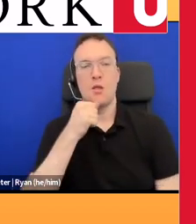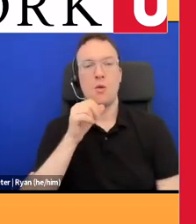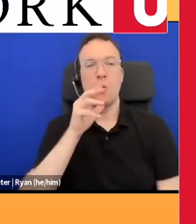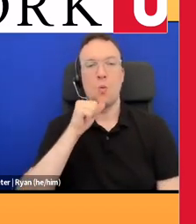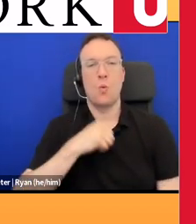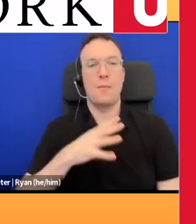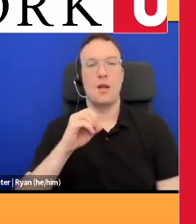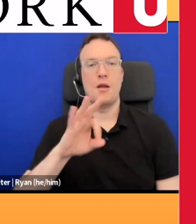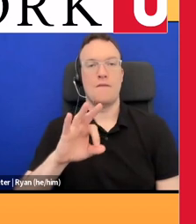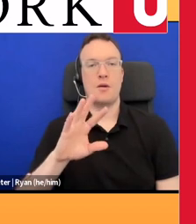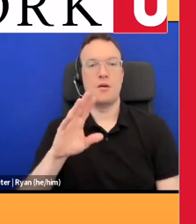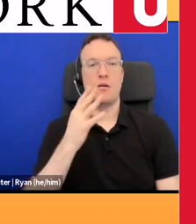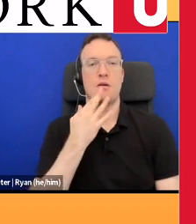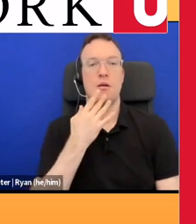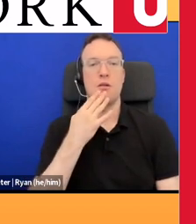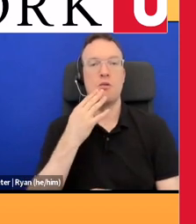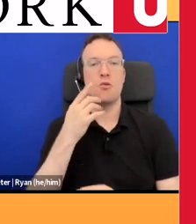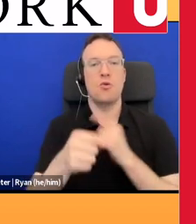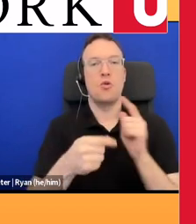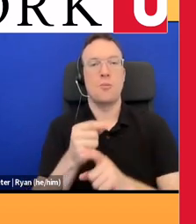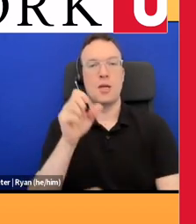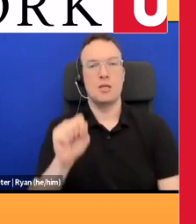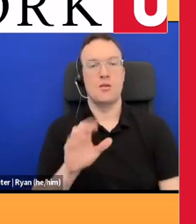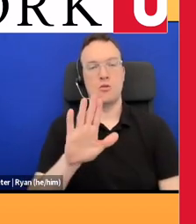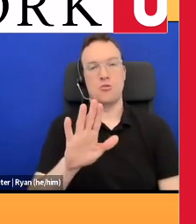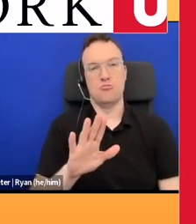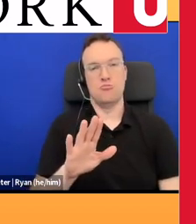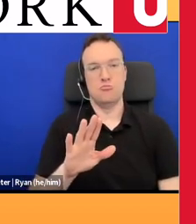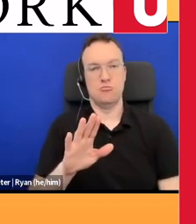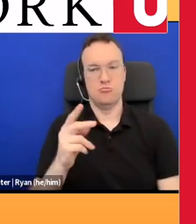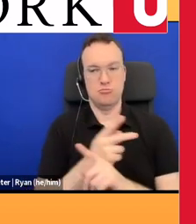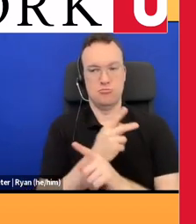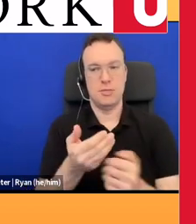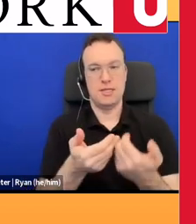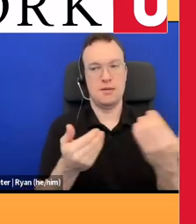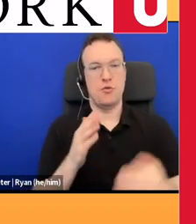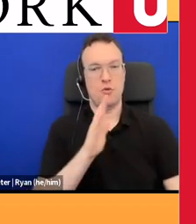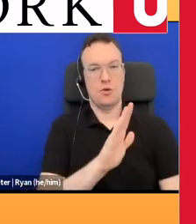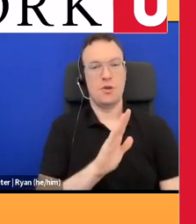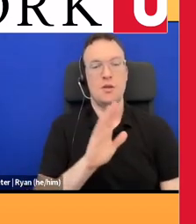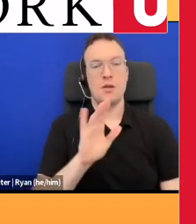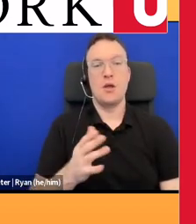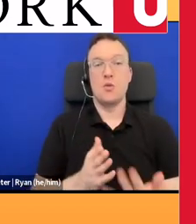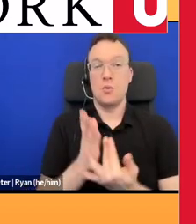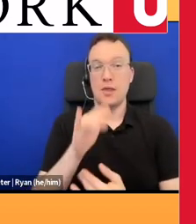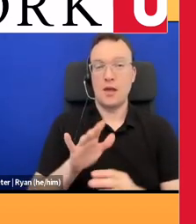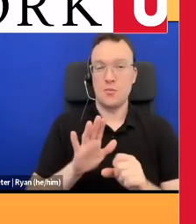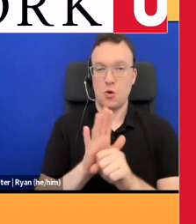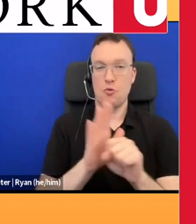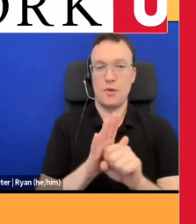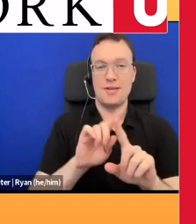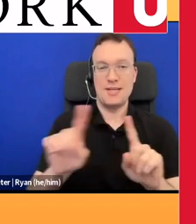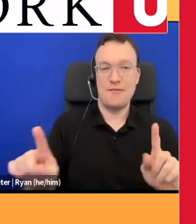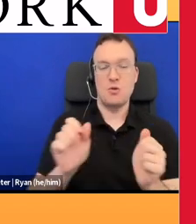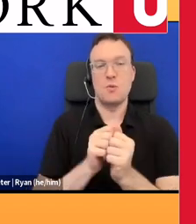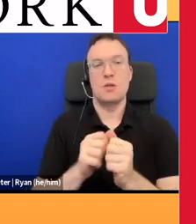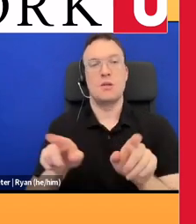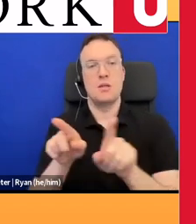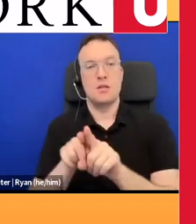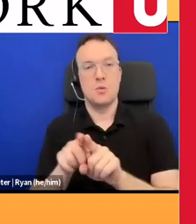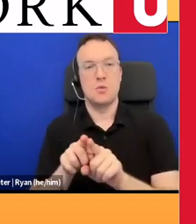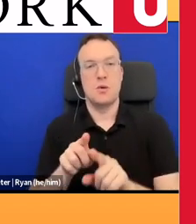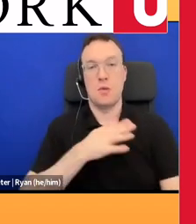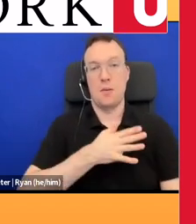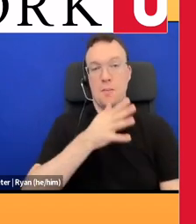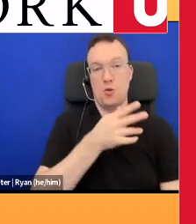global South whose racialization and colonial experience differs from hers. It is through this movement between difference and similarity that my